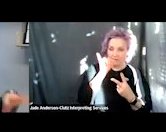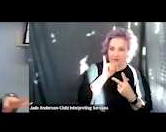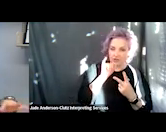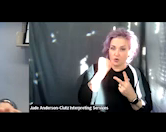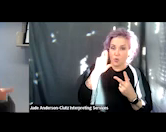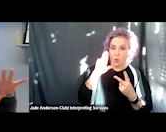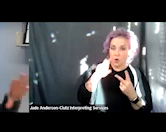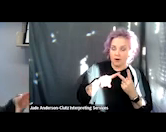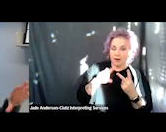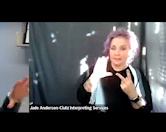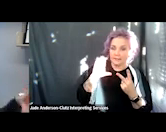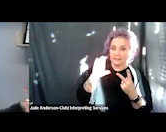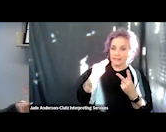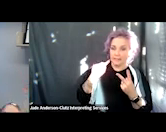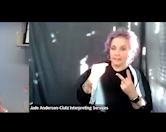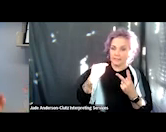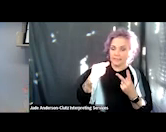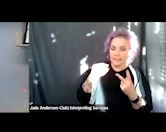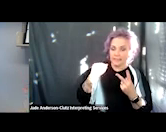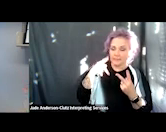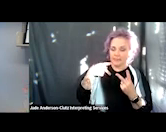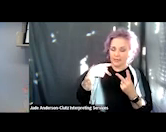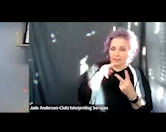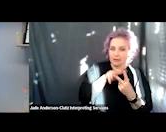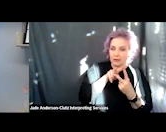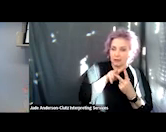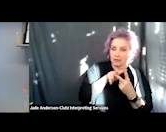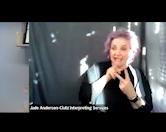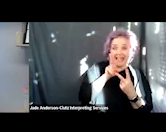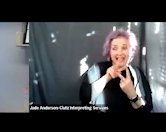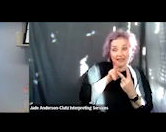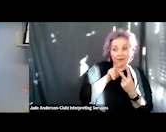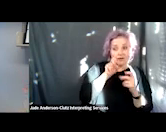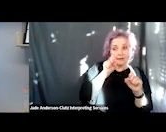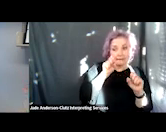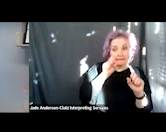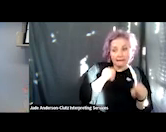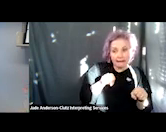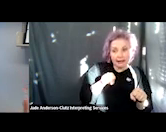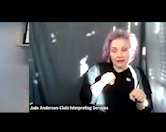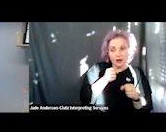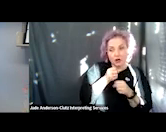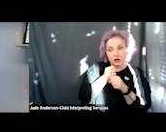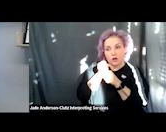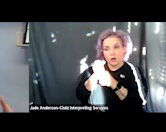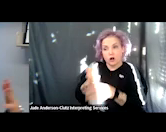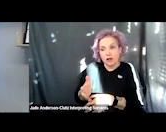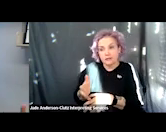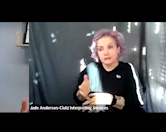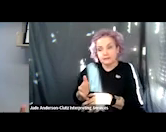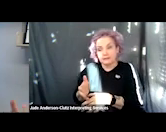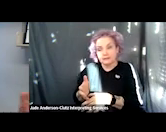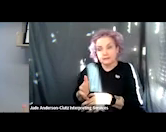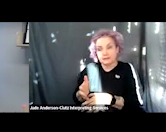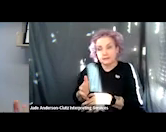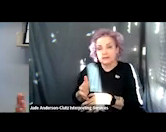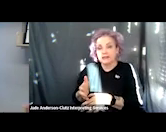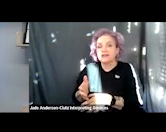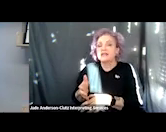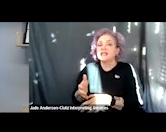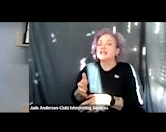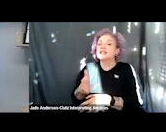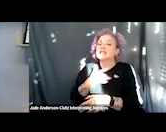be contributing to the same phenotype. So in this case, it was increased sensitization. So when an individual presents with an